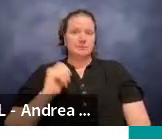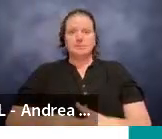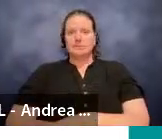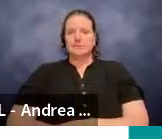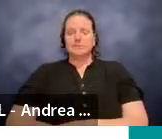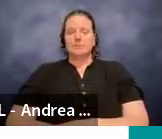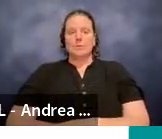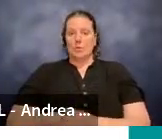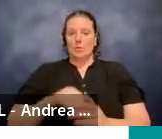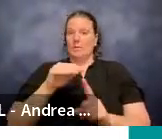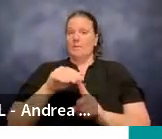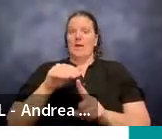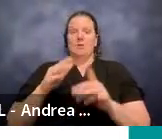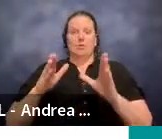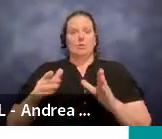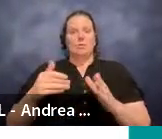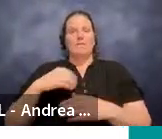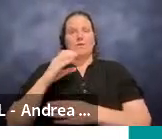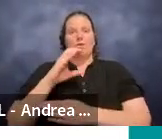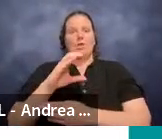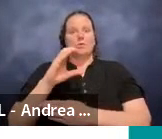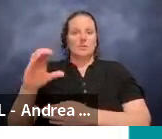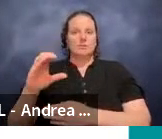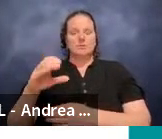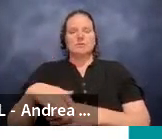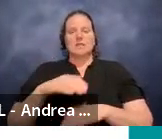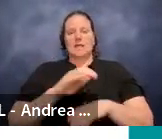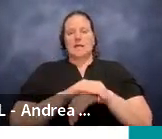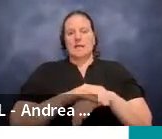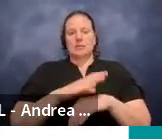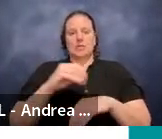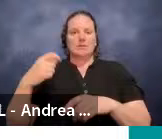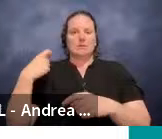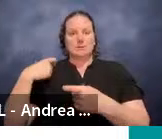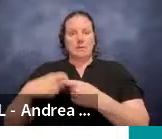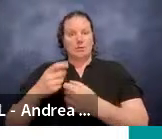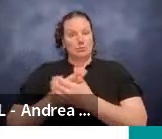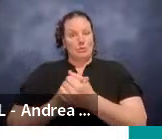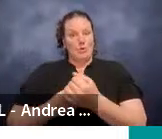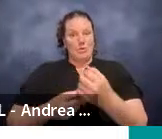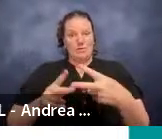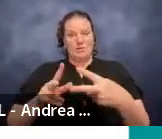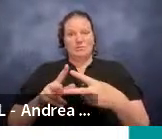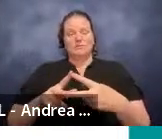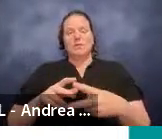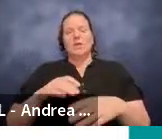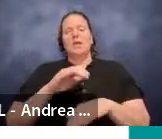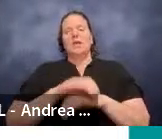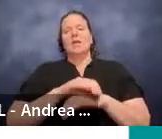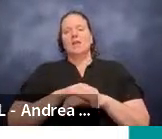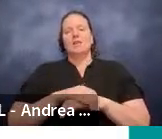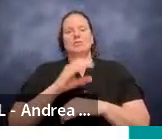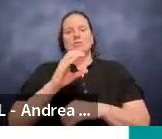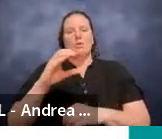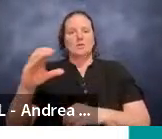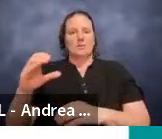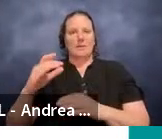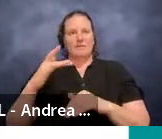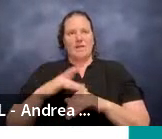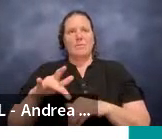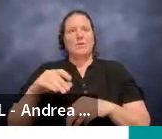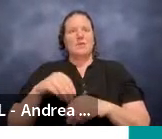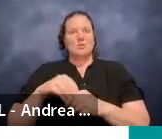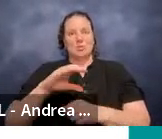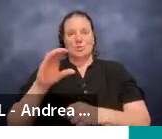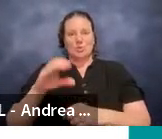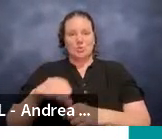Just as a reminder, we do have closed captions both in English as well as in Spanish. English closed captions are available within Zoom